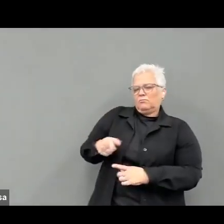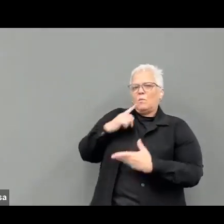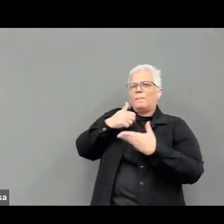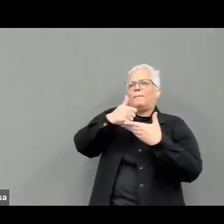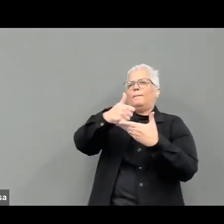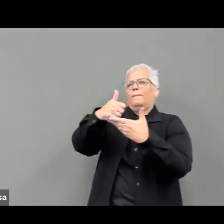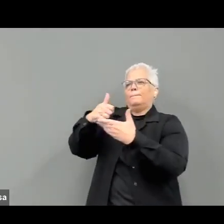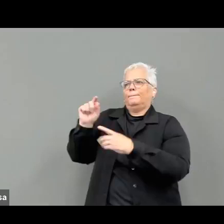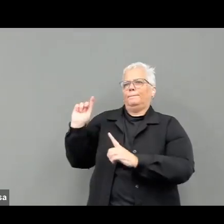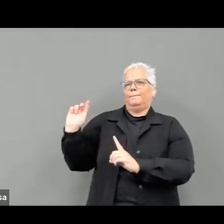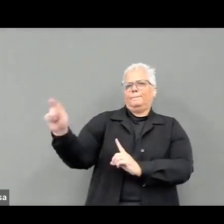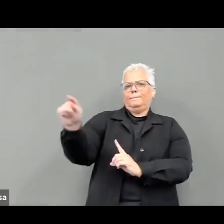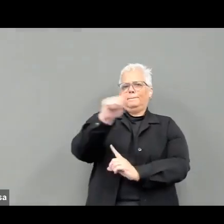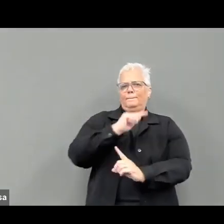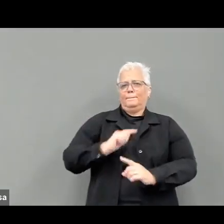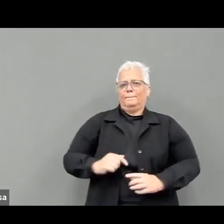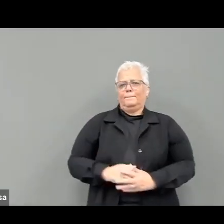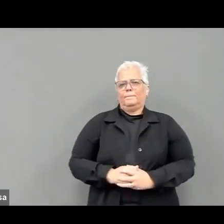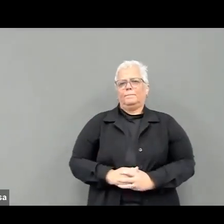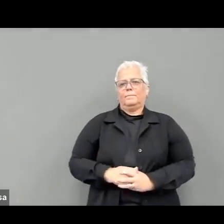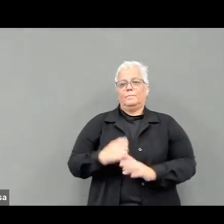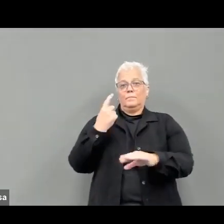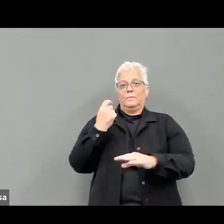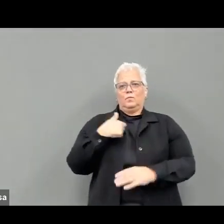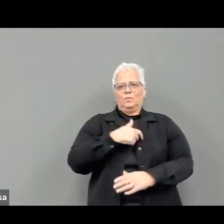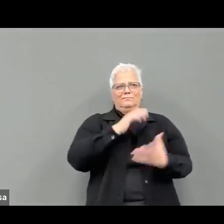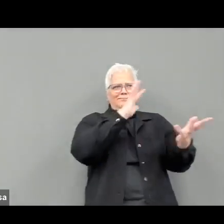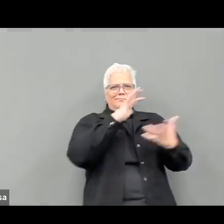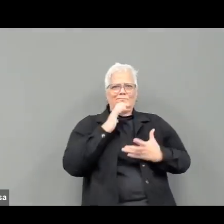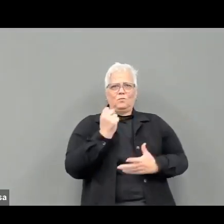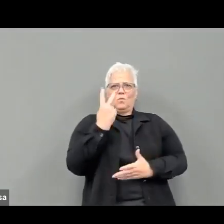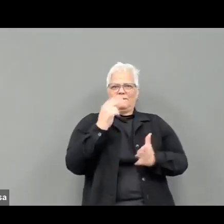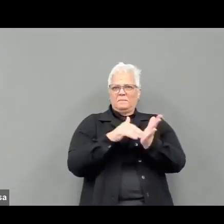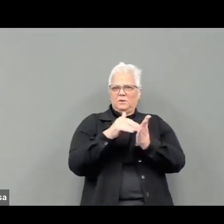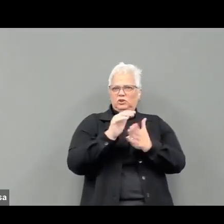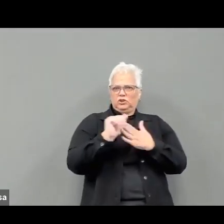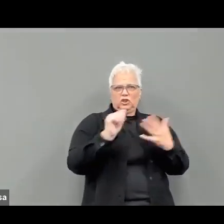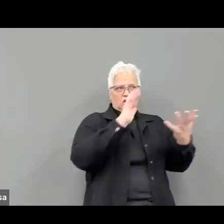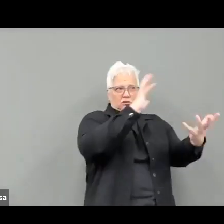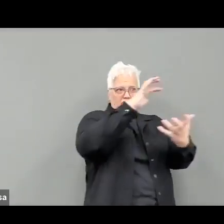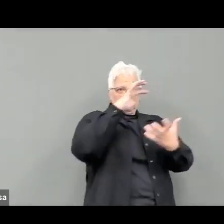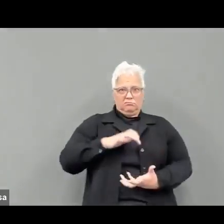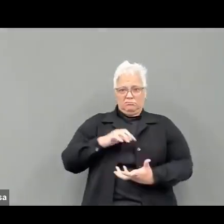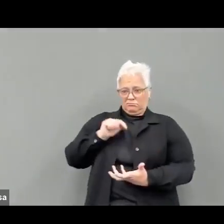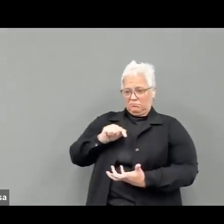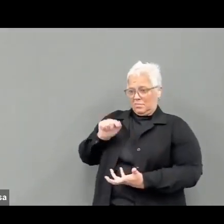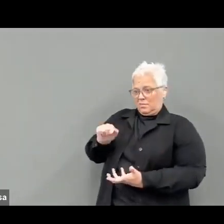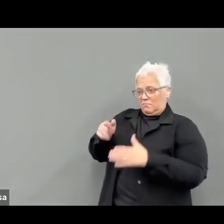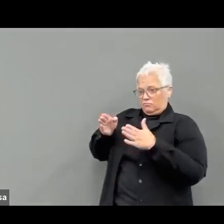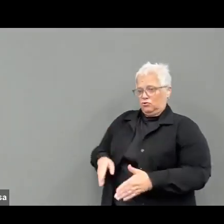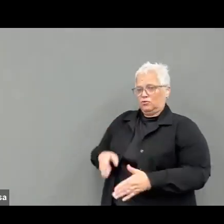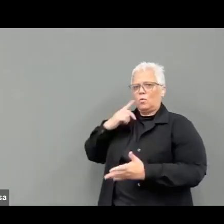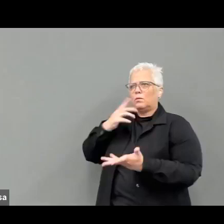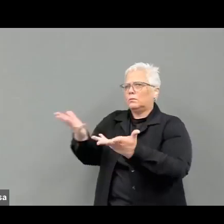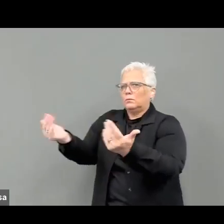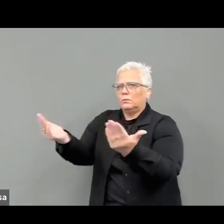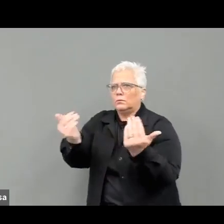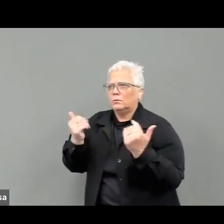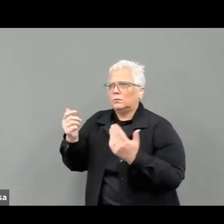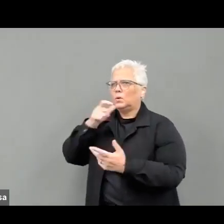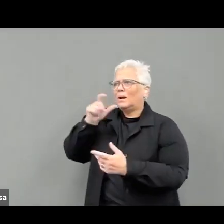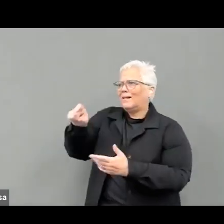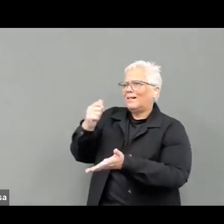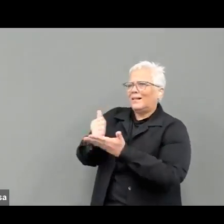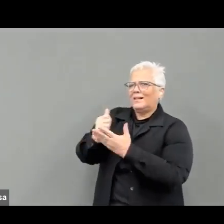that program and its details in the days and weeks ahead. Lastly, I want to thank everyone who's submitted